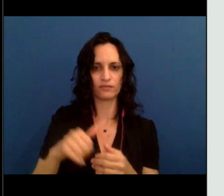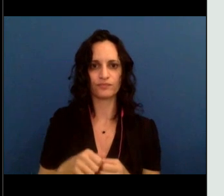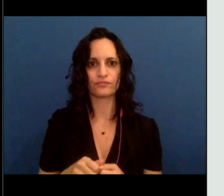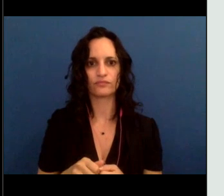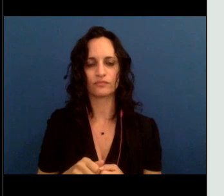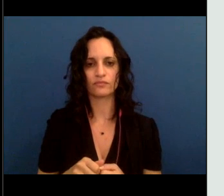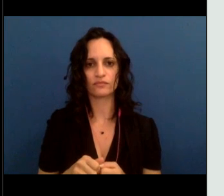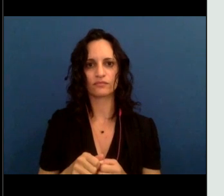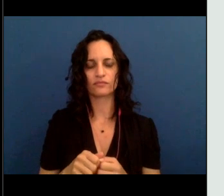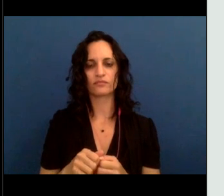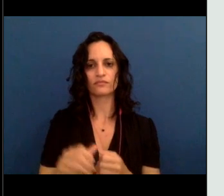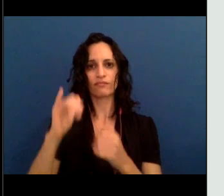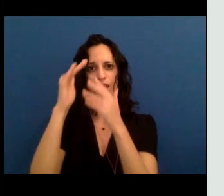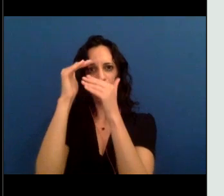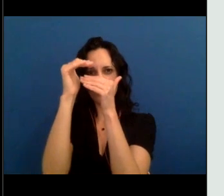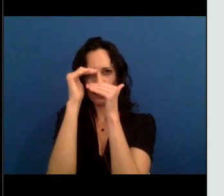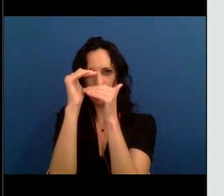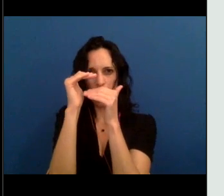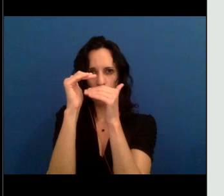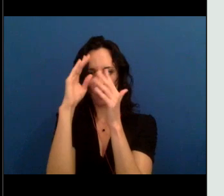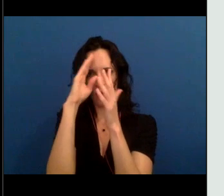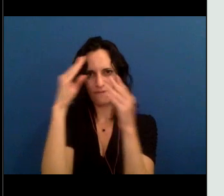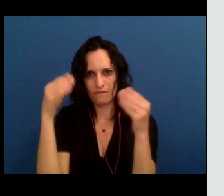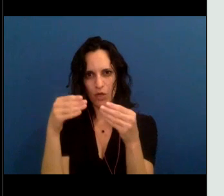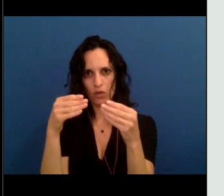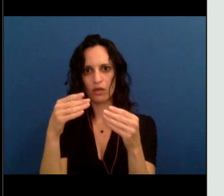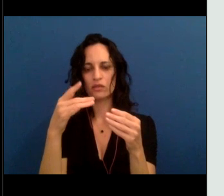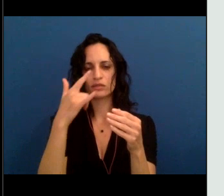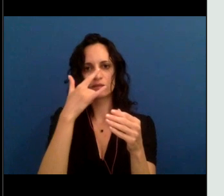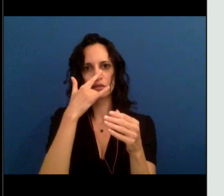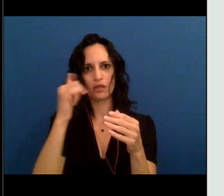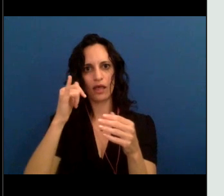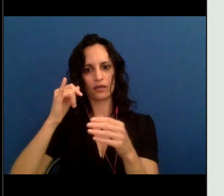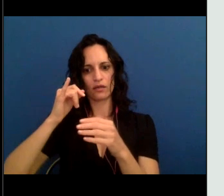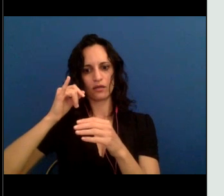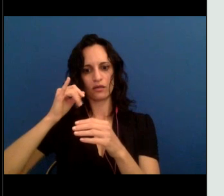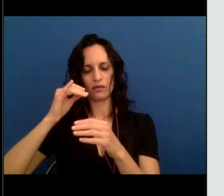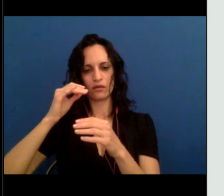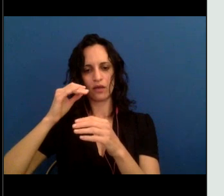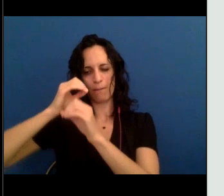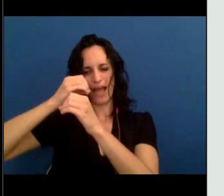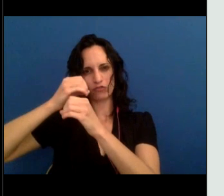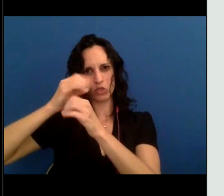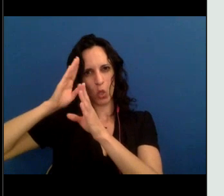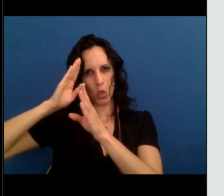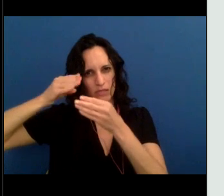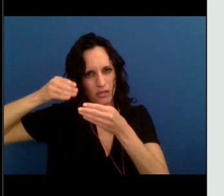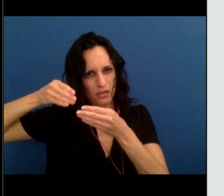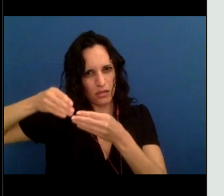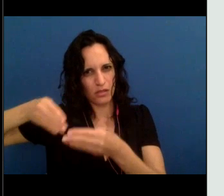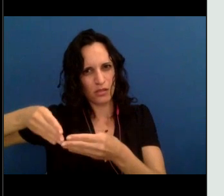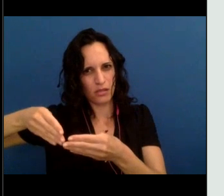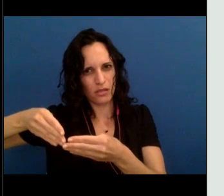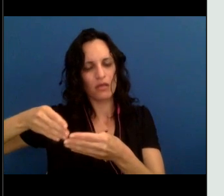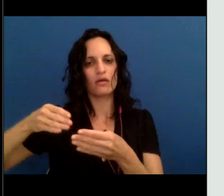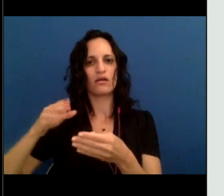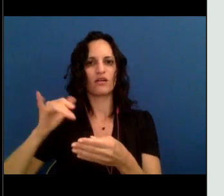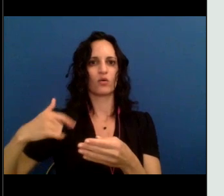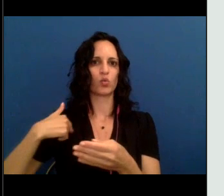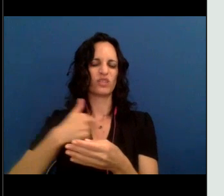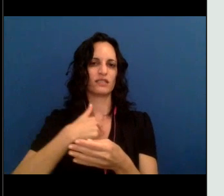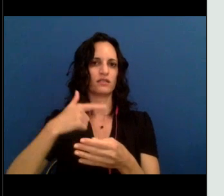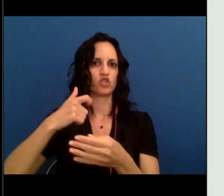narrow focus, such as I might liken to a microscopic one, is one that we should abhor and kind of push